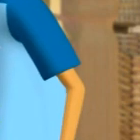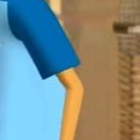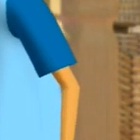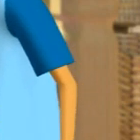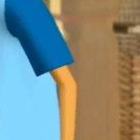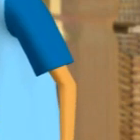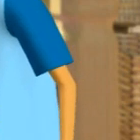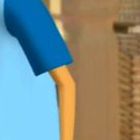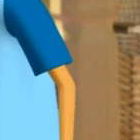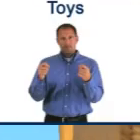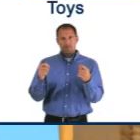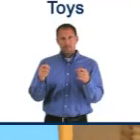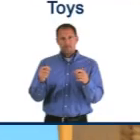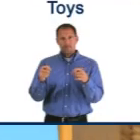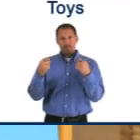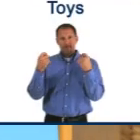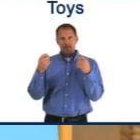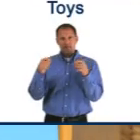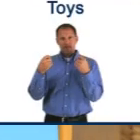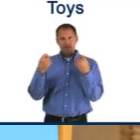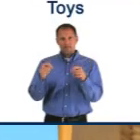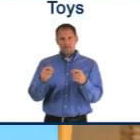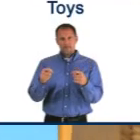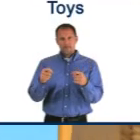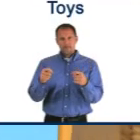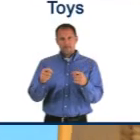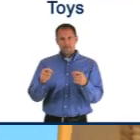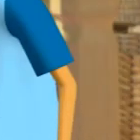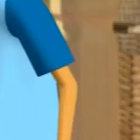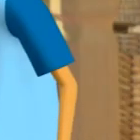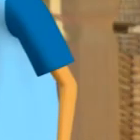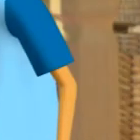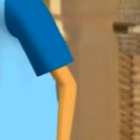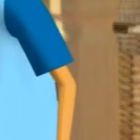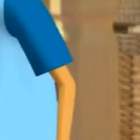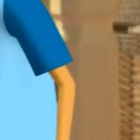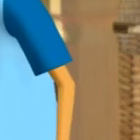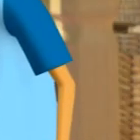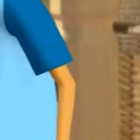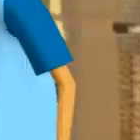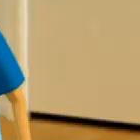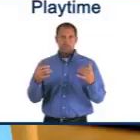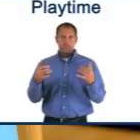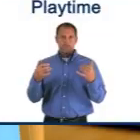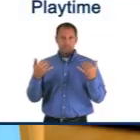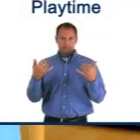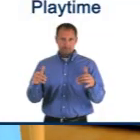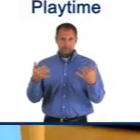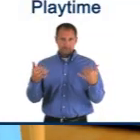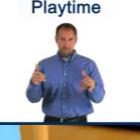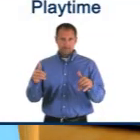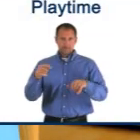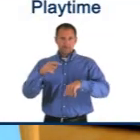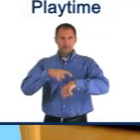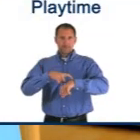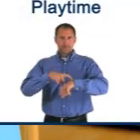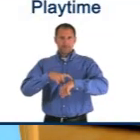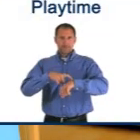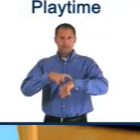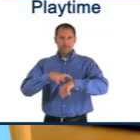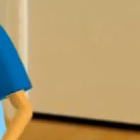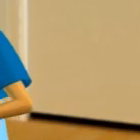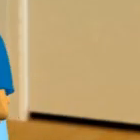We're going to keep playing with the toys when we get back. Isn't it just easier to leave them out? When playtime is over, we